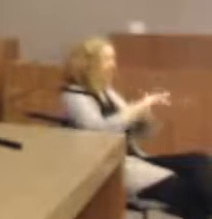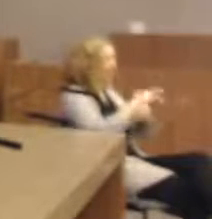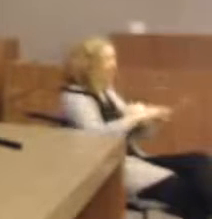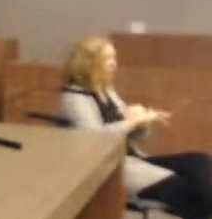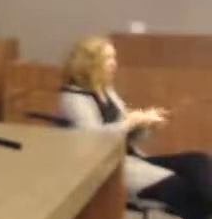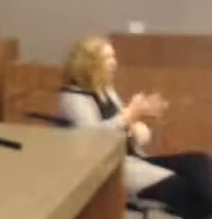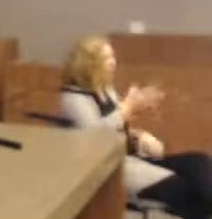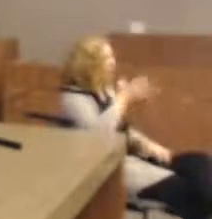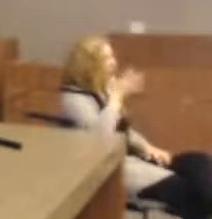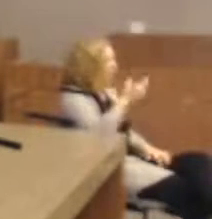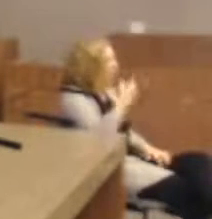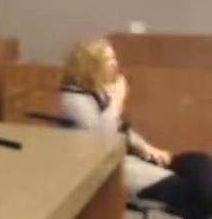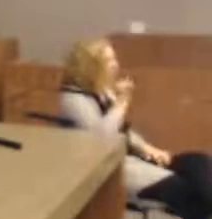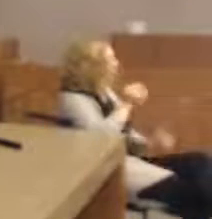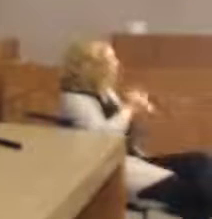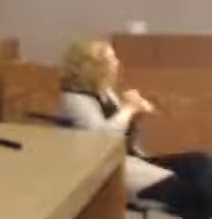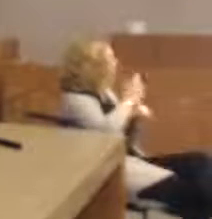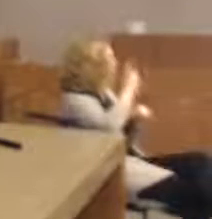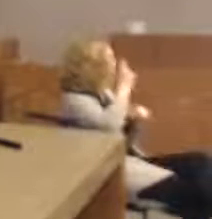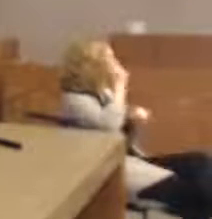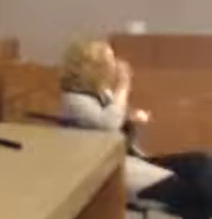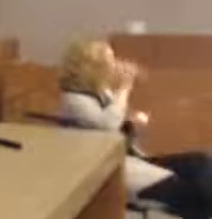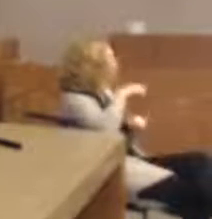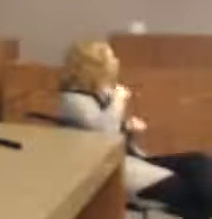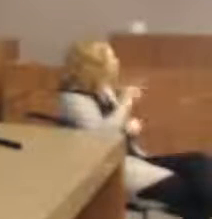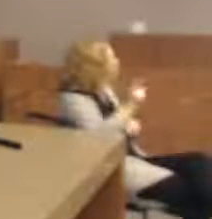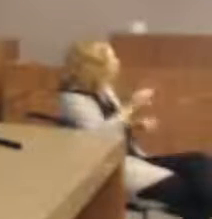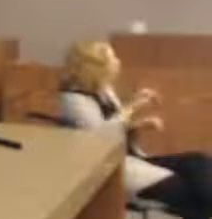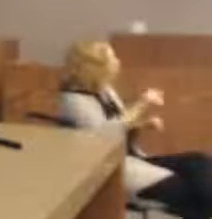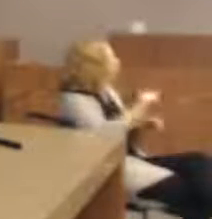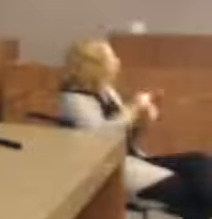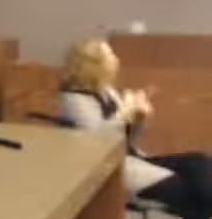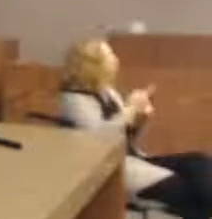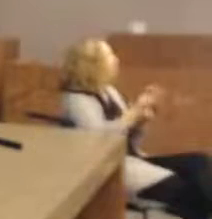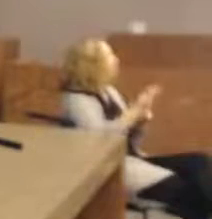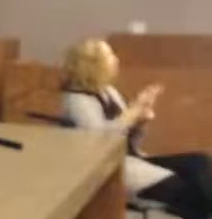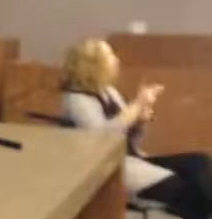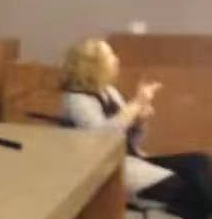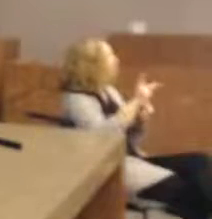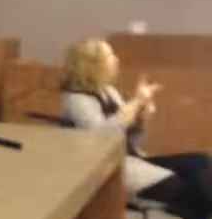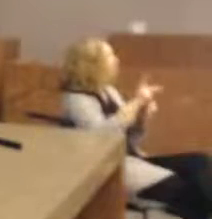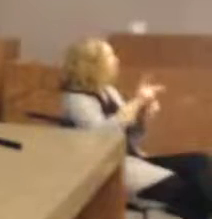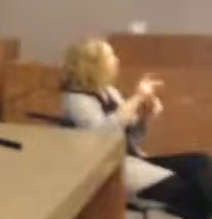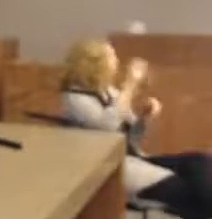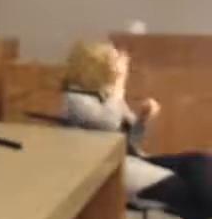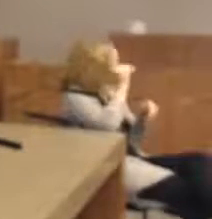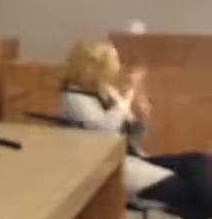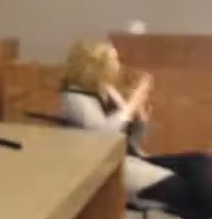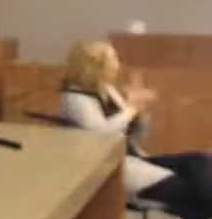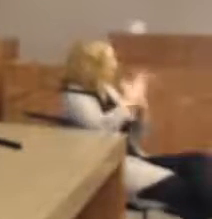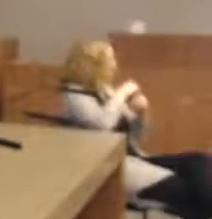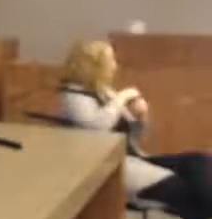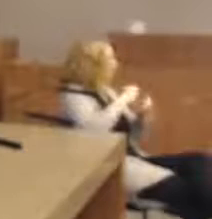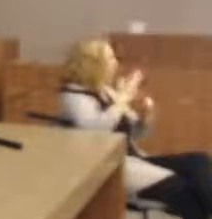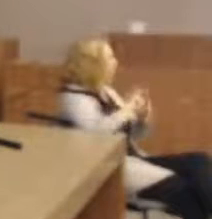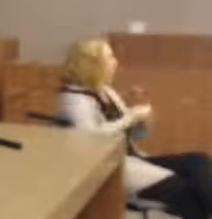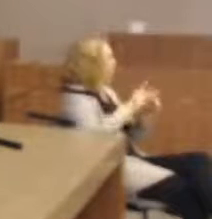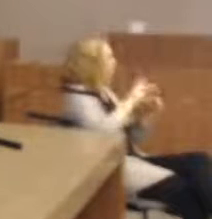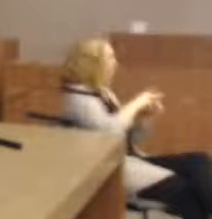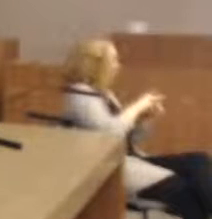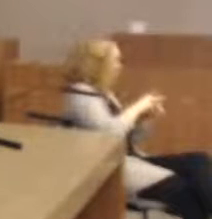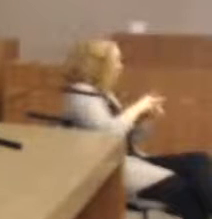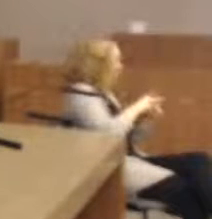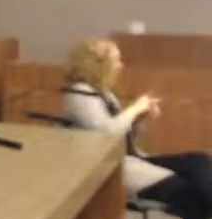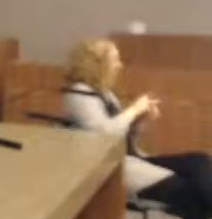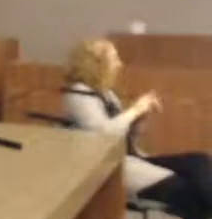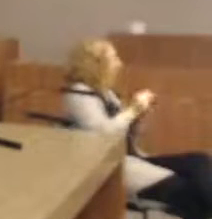the grandmother said, that makes sense. I'm going to tell them that they need to do it. And then we get the two boys in and then they apply for it. So it takes a little bit more work than